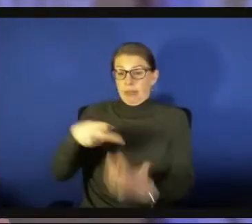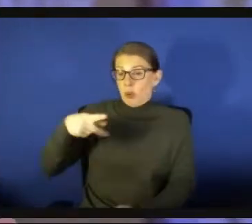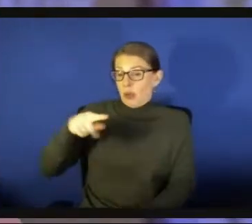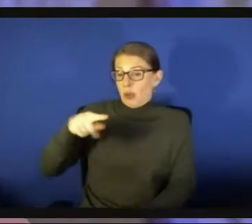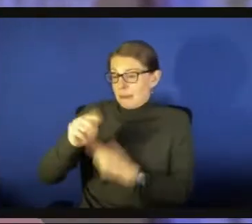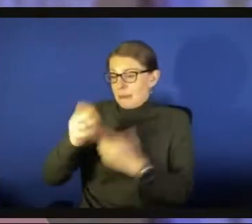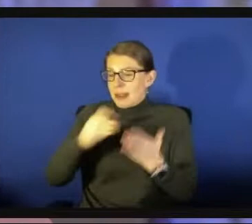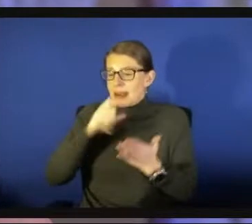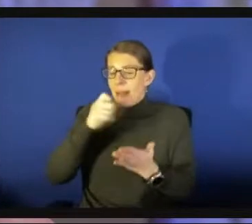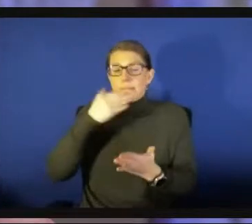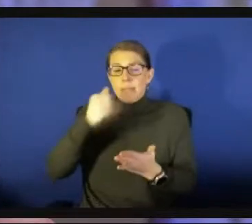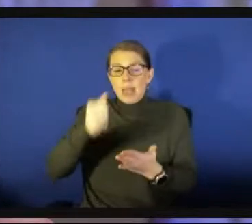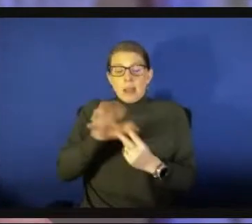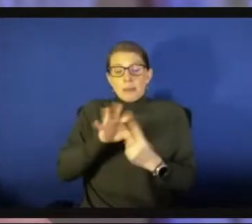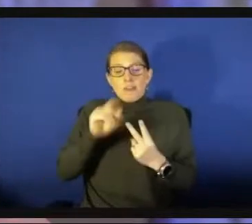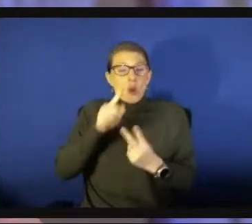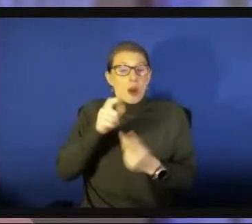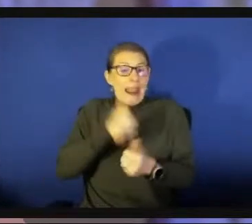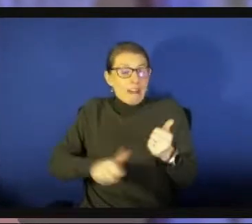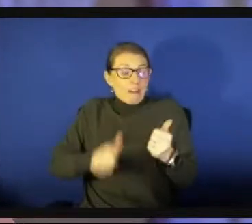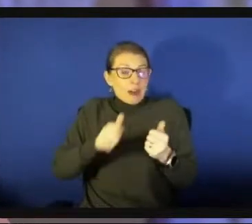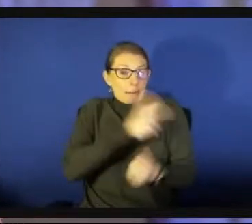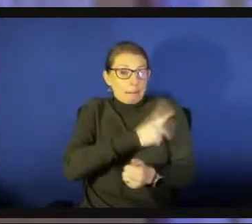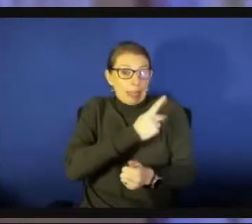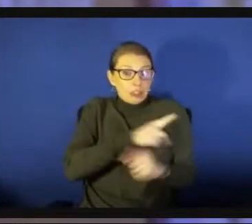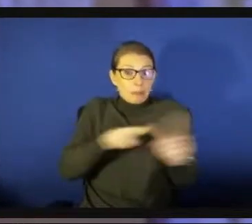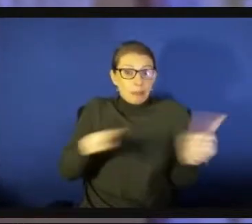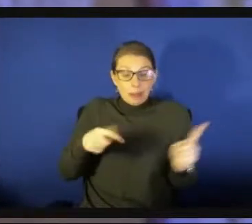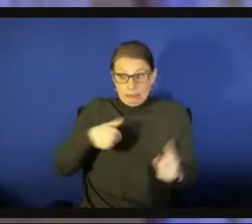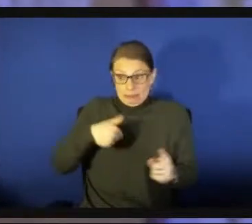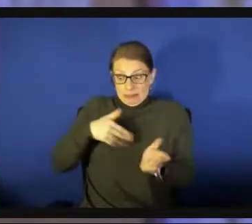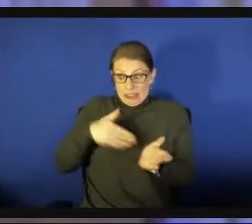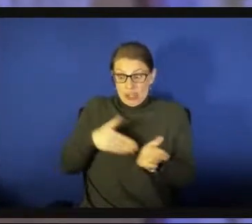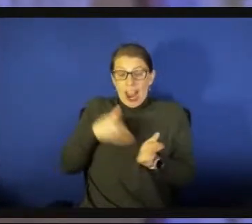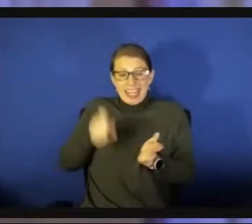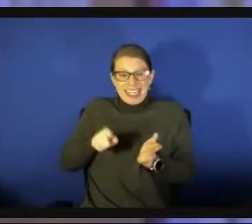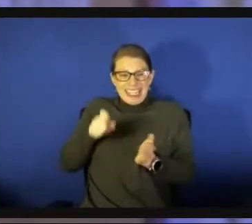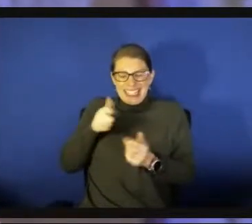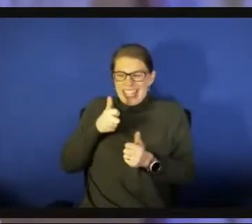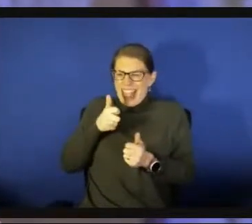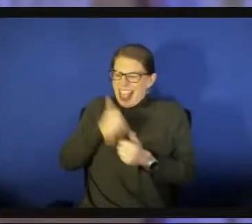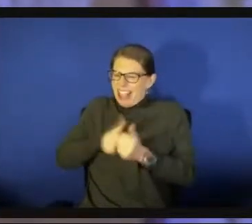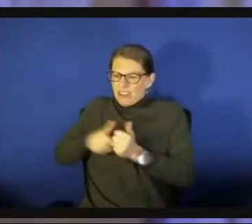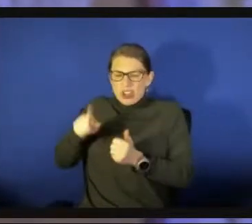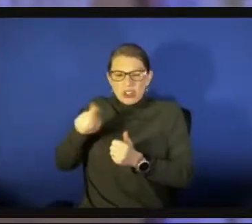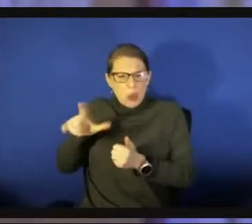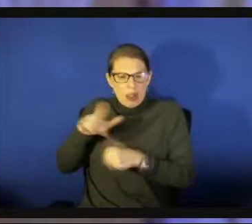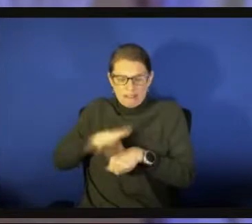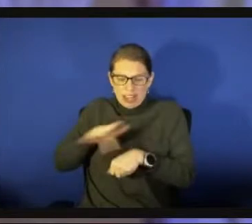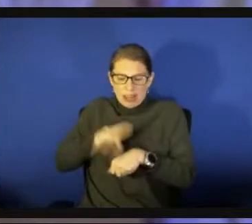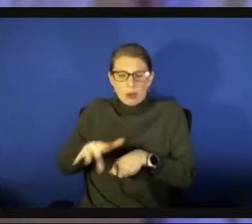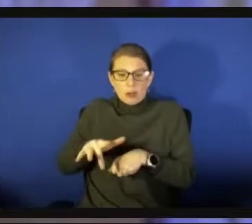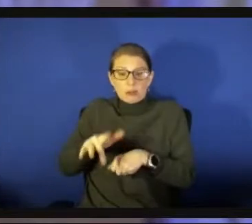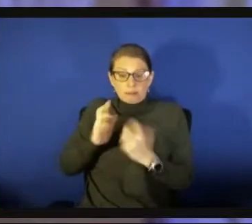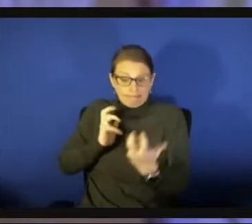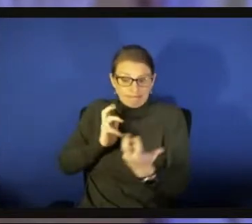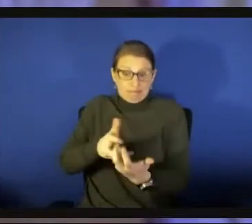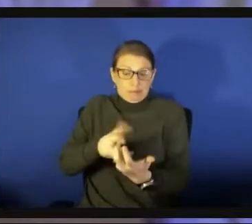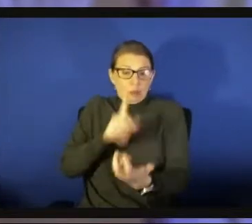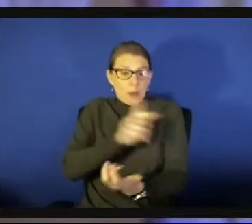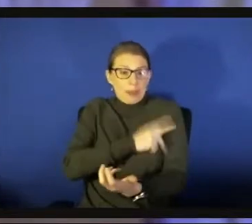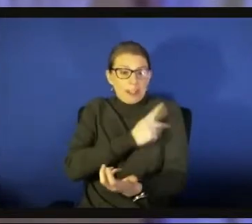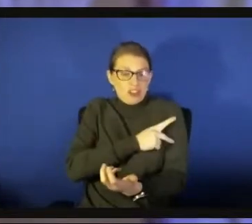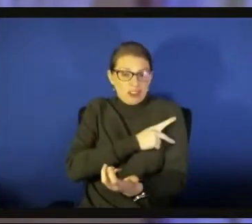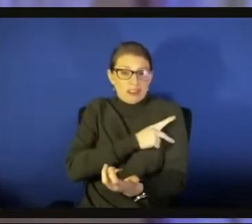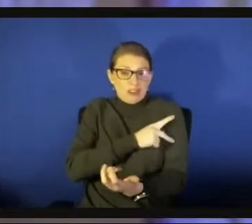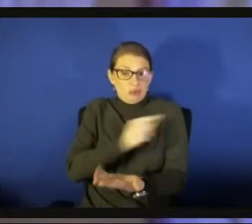every patient, but as a physician, I must be able to have every tool to offer the patient. So just for example, in our cancer program,